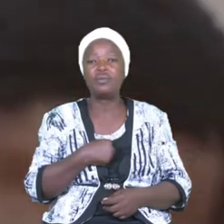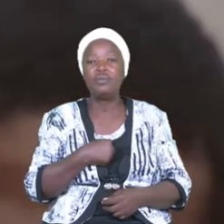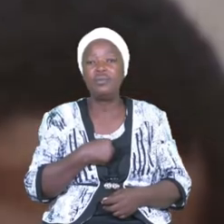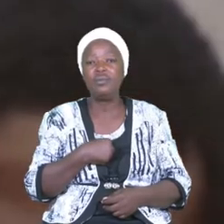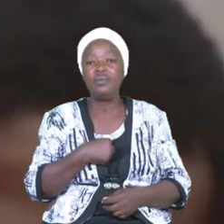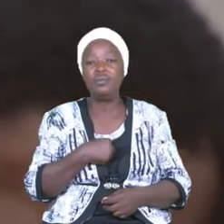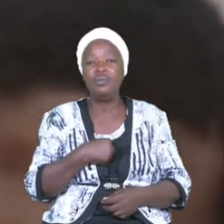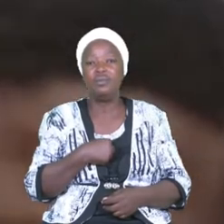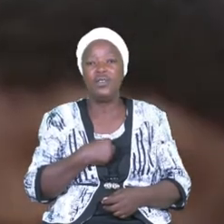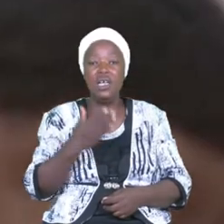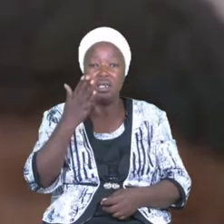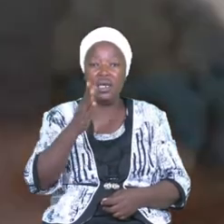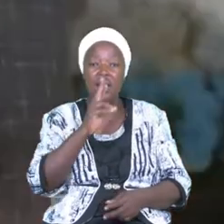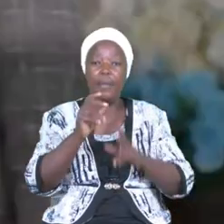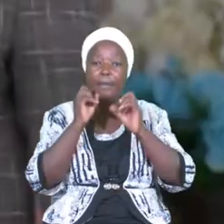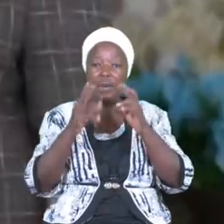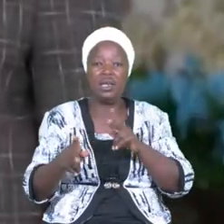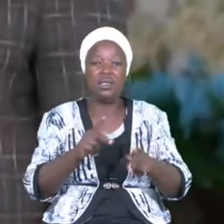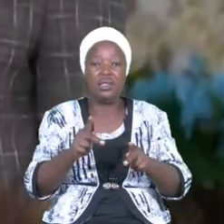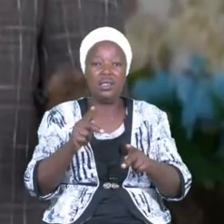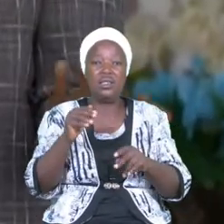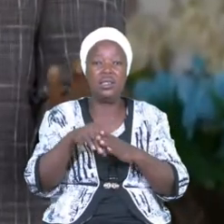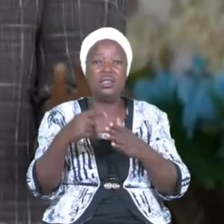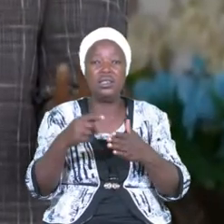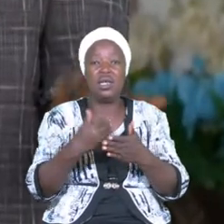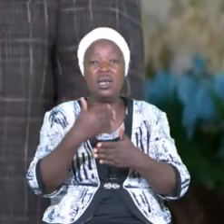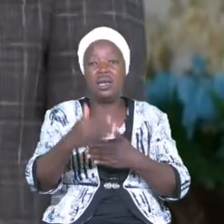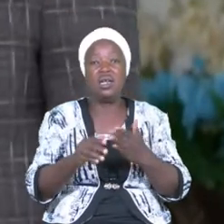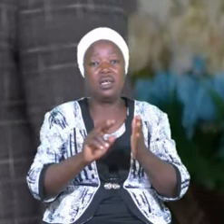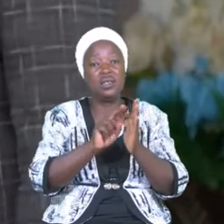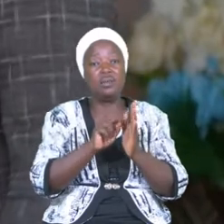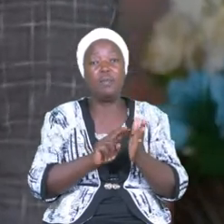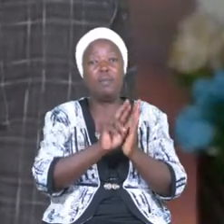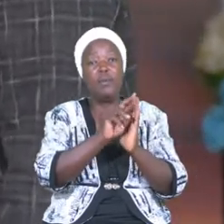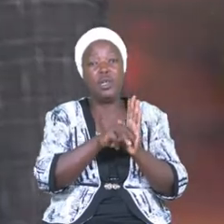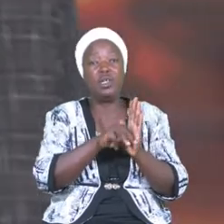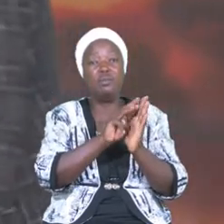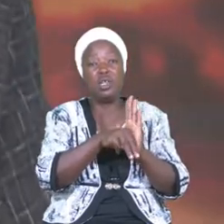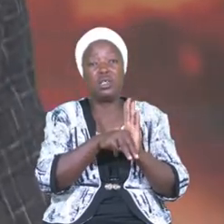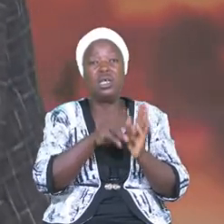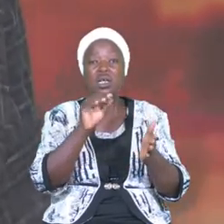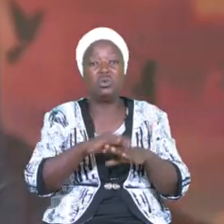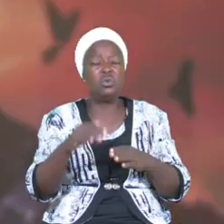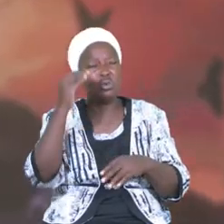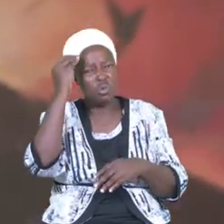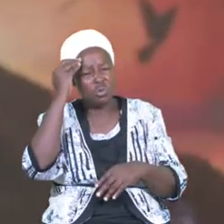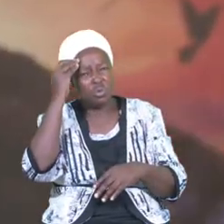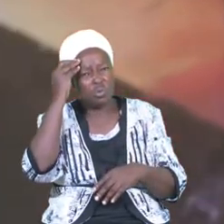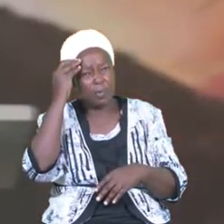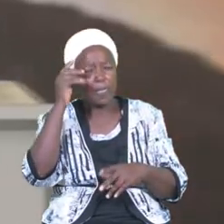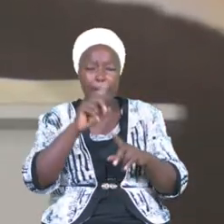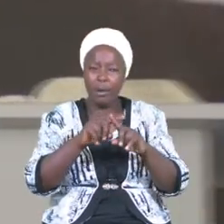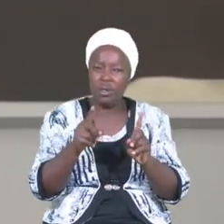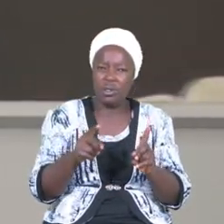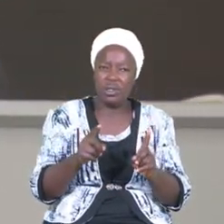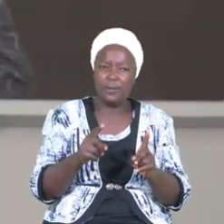There are many things in the next minute we don't envisage, we don't know, but